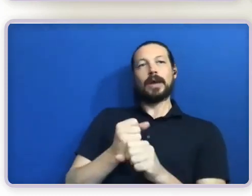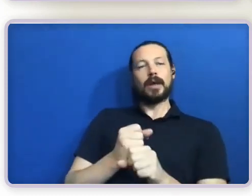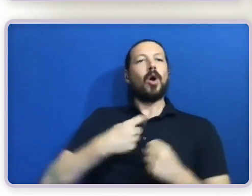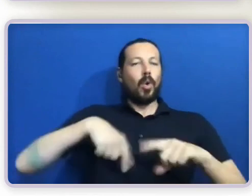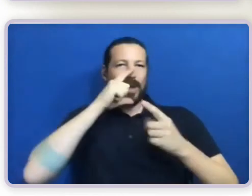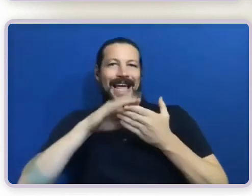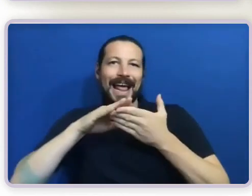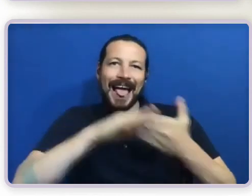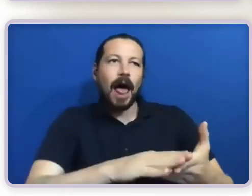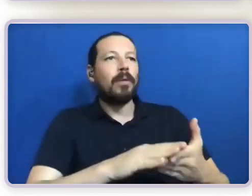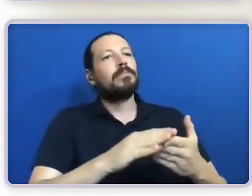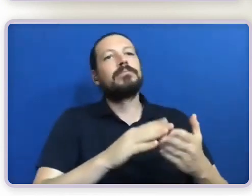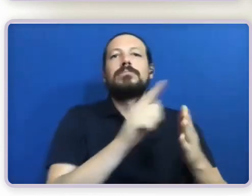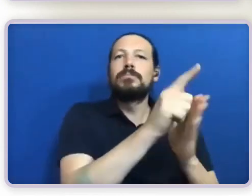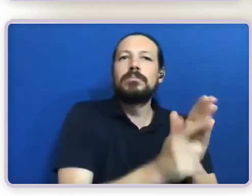and supported.